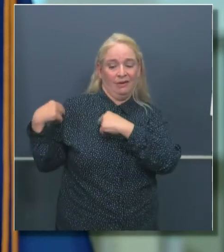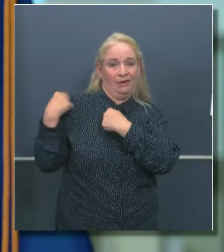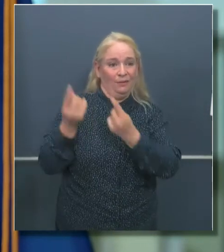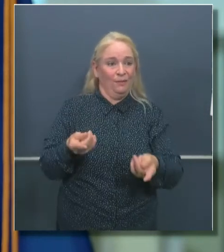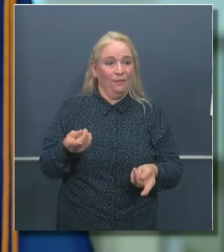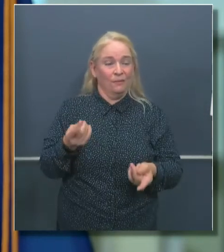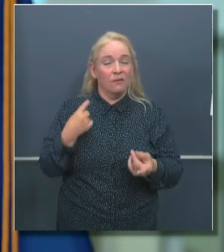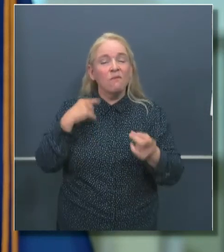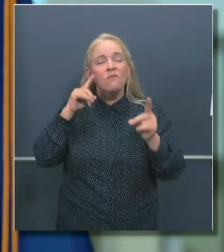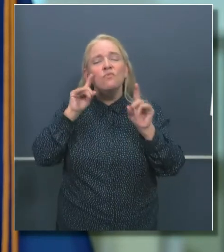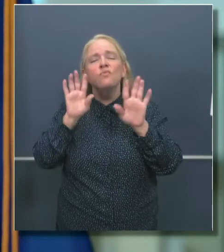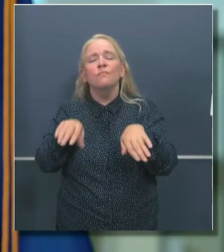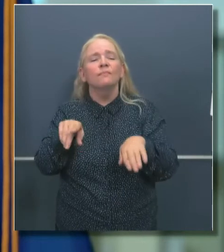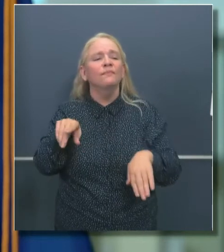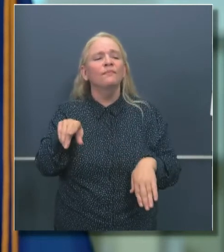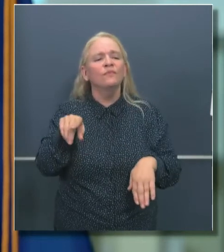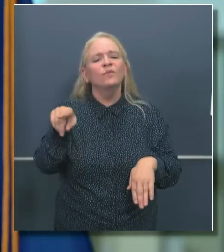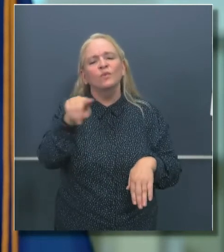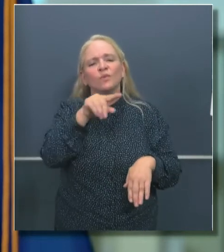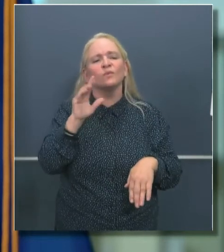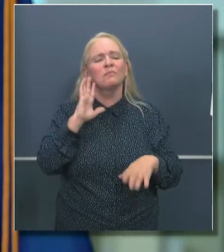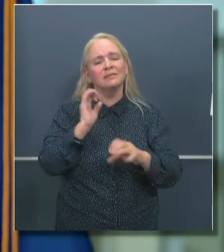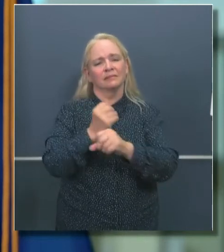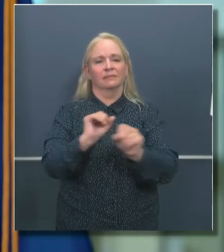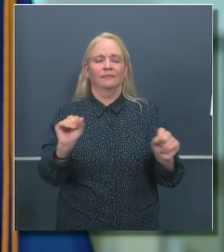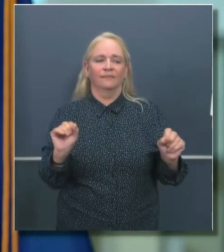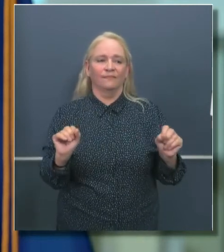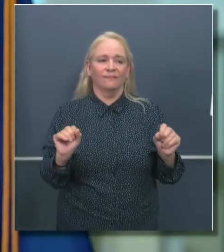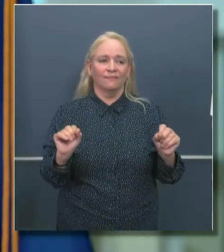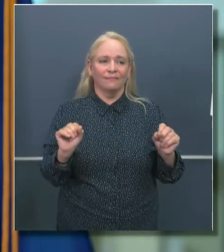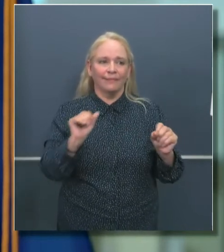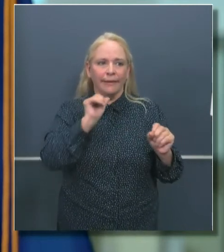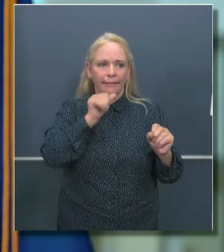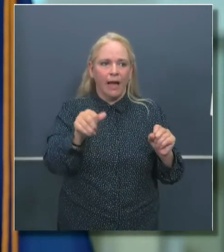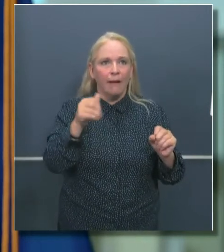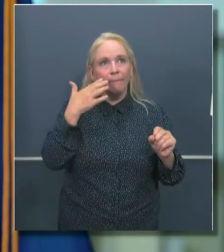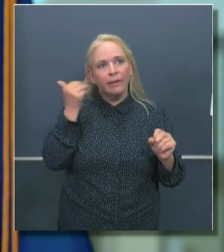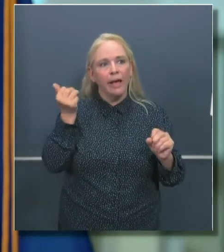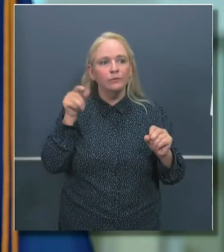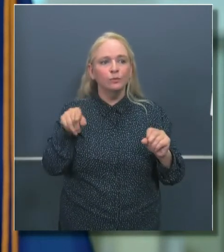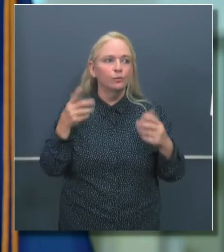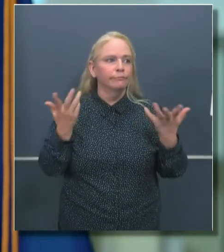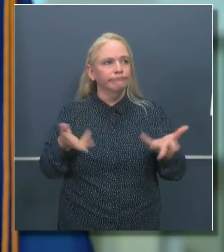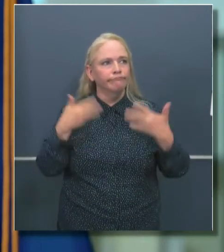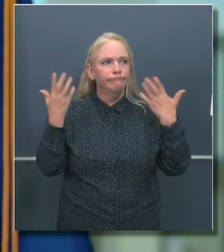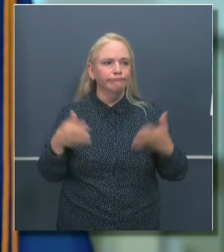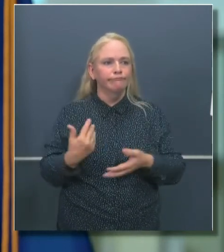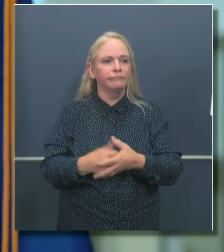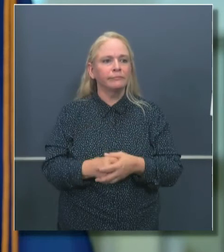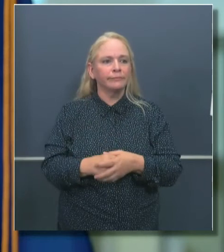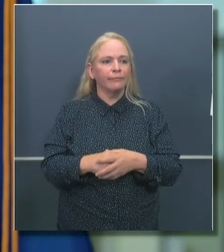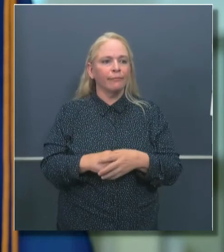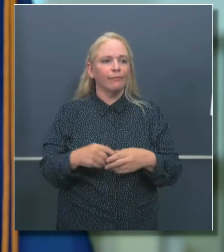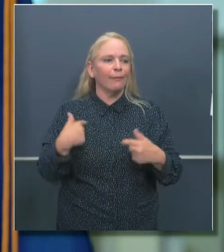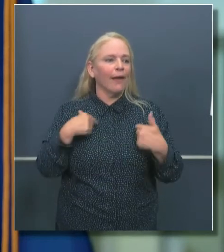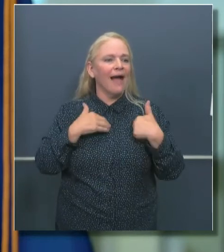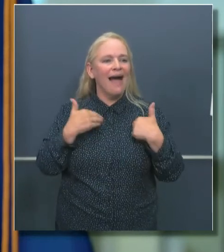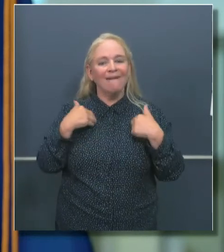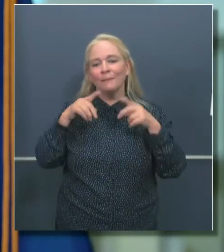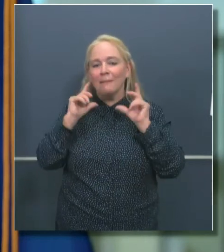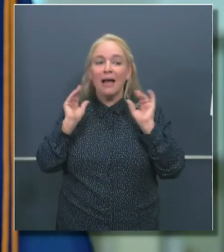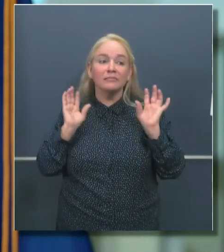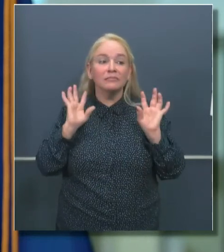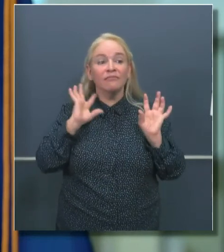hope you'll be safe, not because we have the tools or capacity